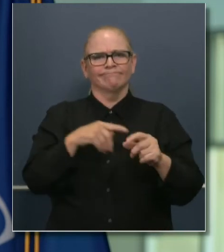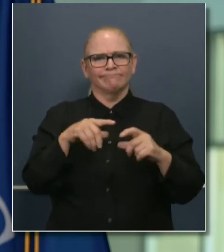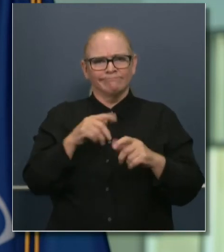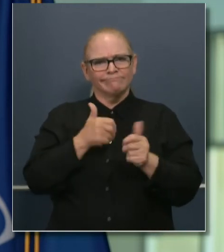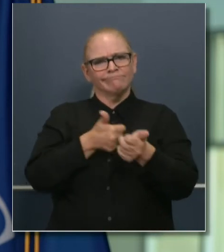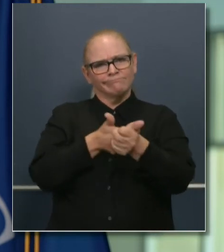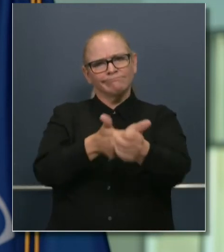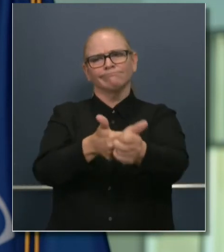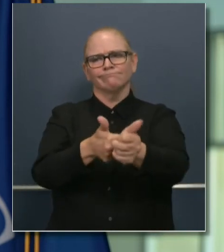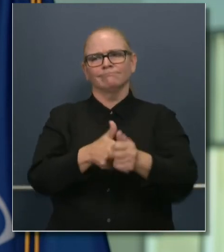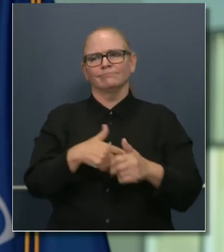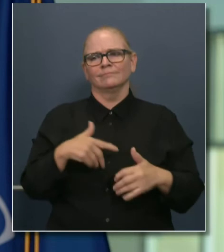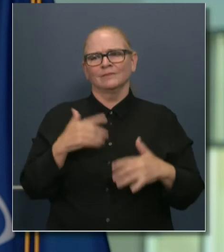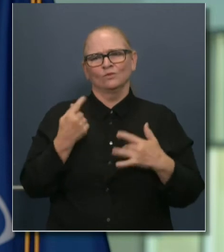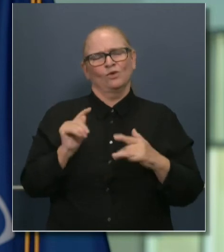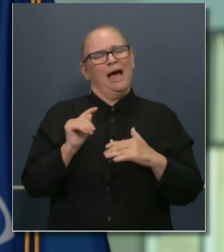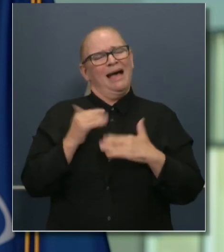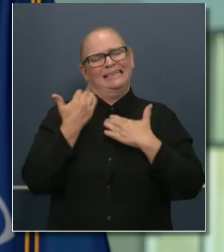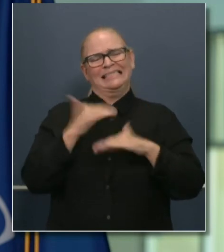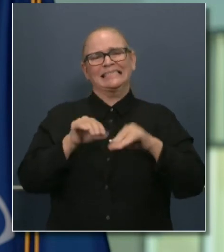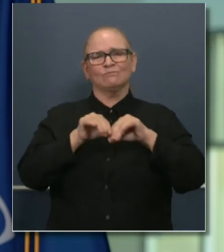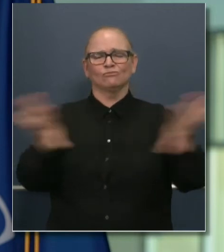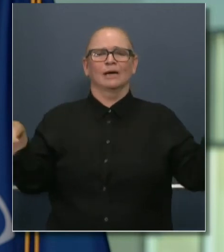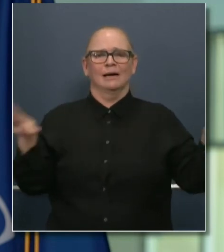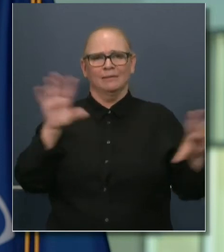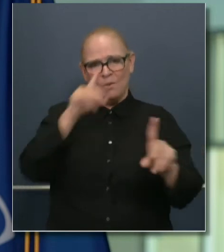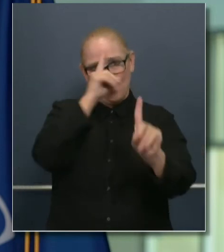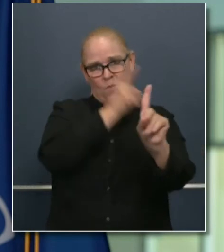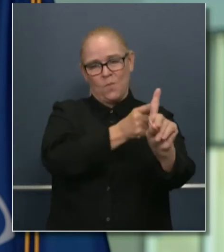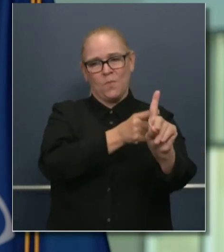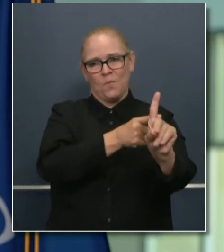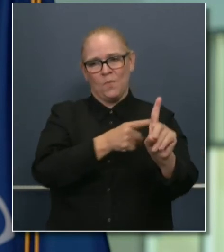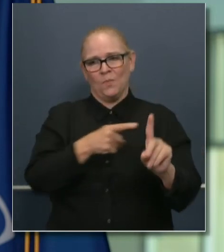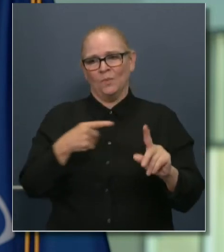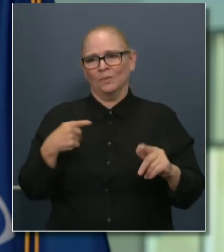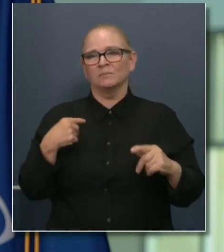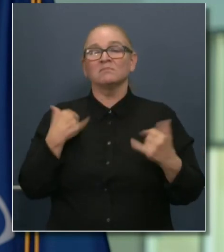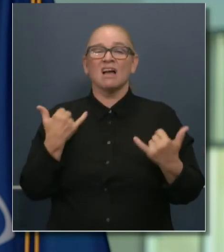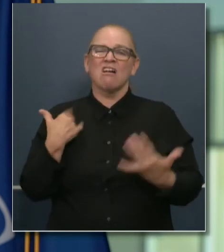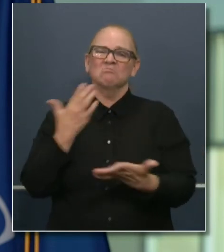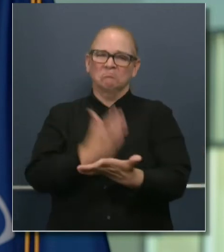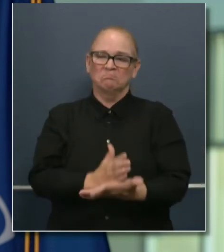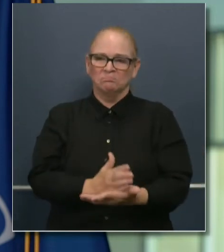mitigating this disease, ending this pandemic here in the state. Look forward to